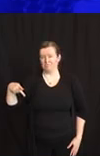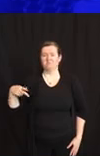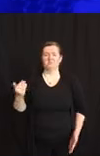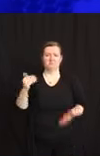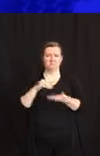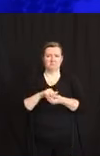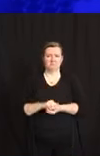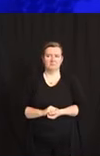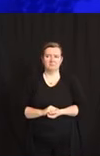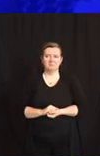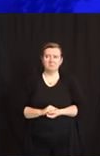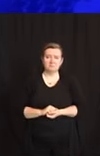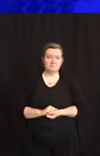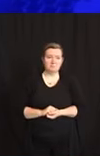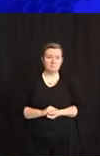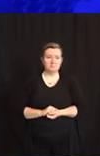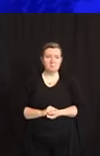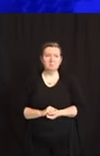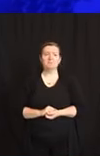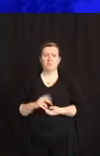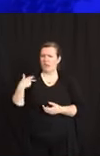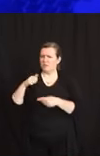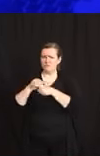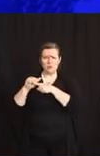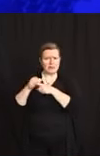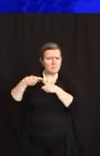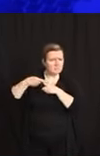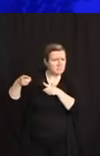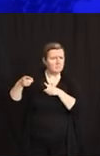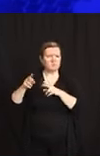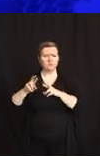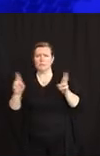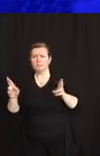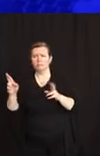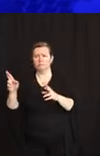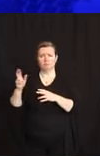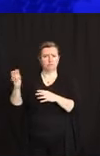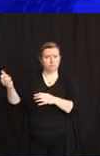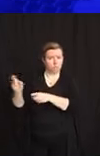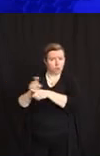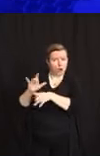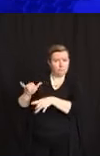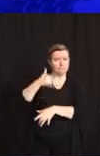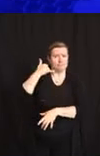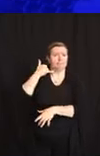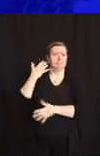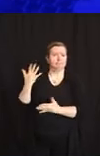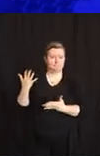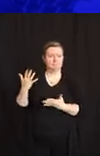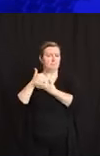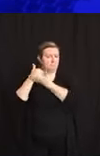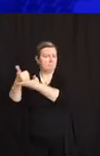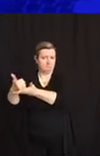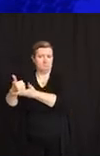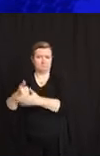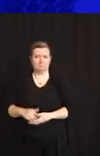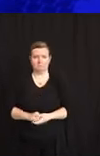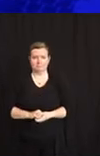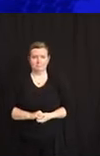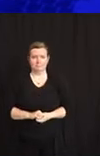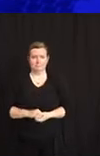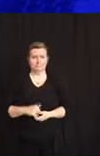866-202-4357. They have trained specialists on call on those phones from 8 to 8 p.m. And I would certainly recommend